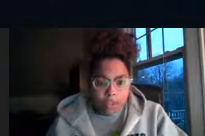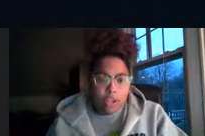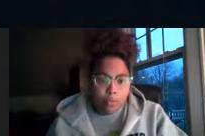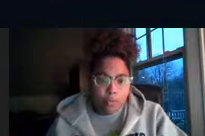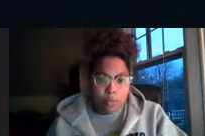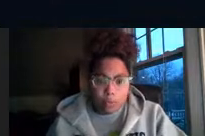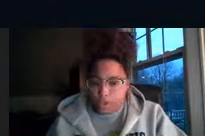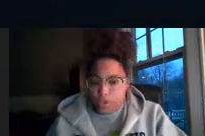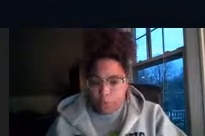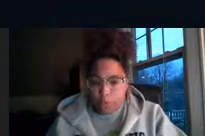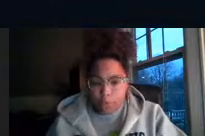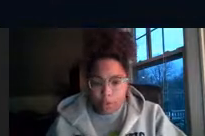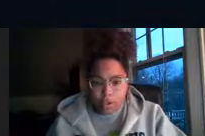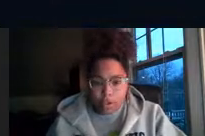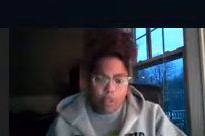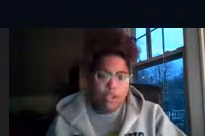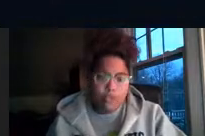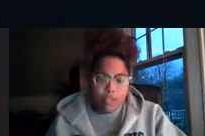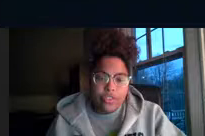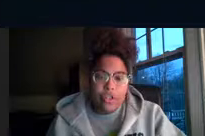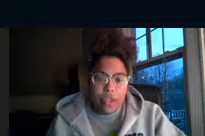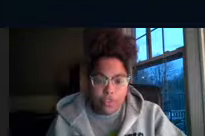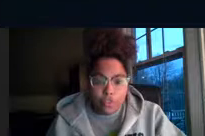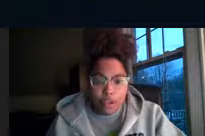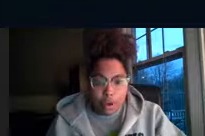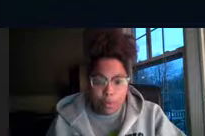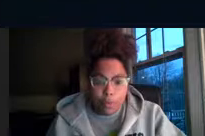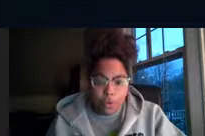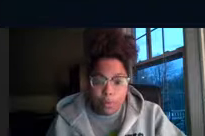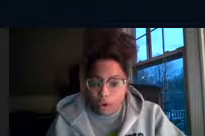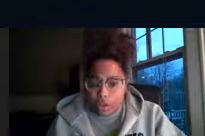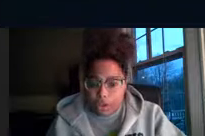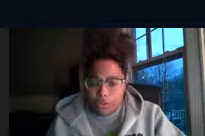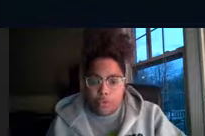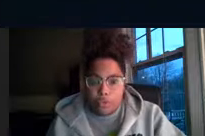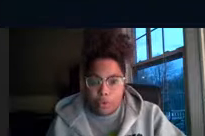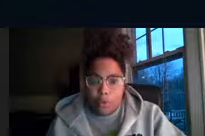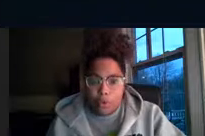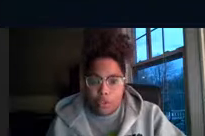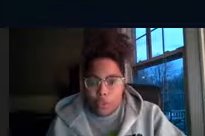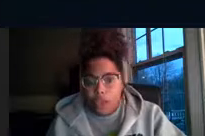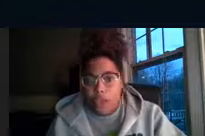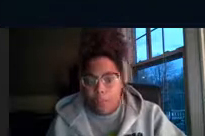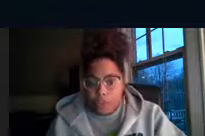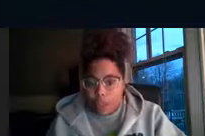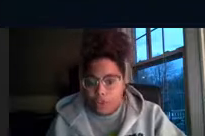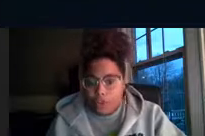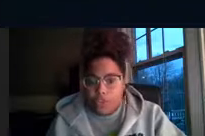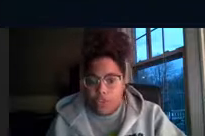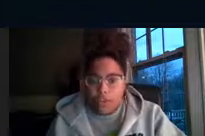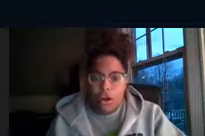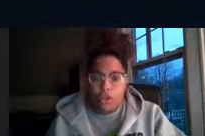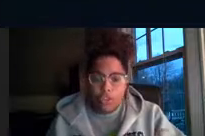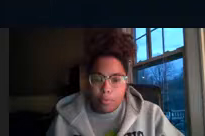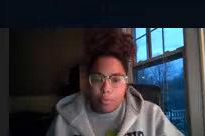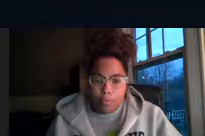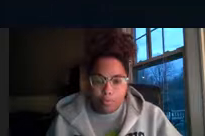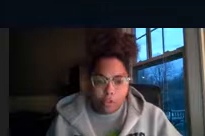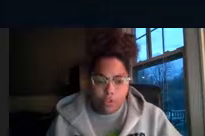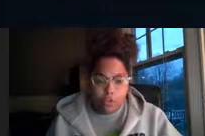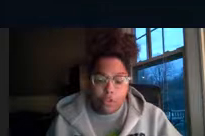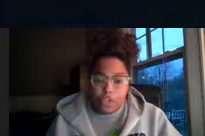the things that they're able to report to 311. Because we saw that a lot of folks are reporting parking issues to 311, but did not know that they could